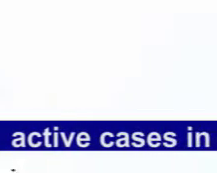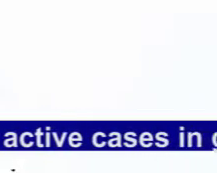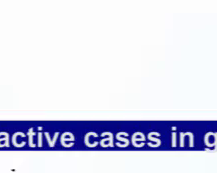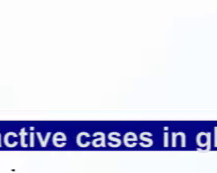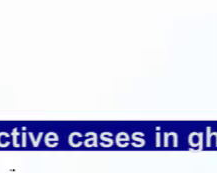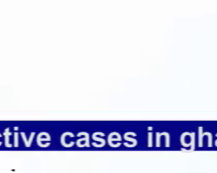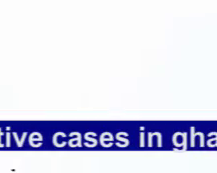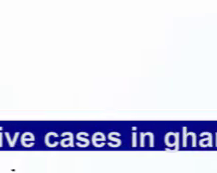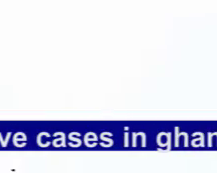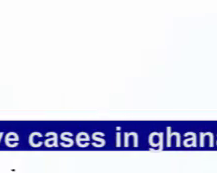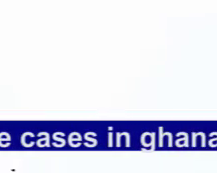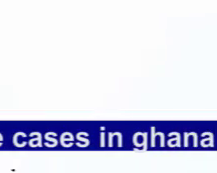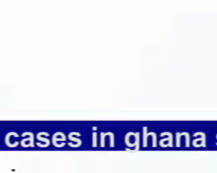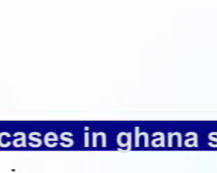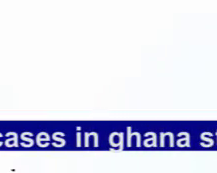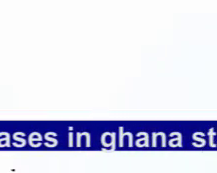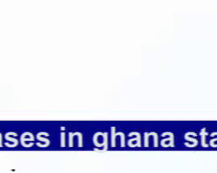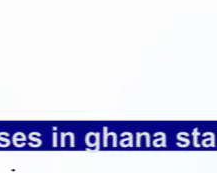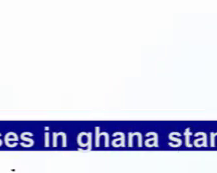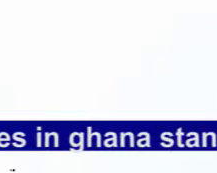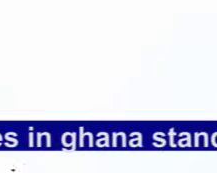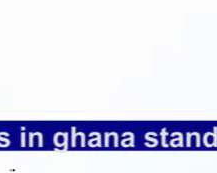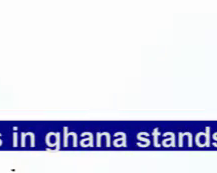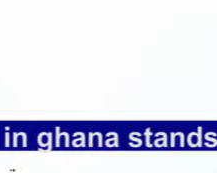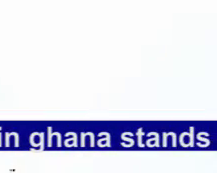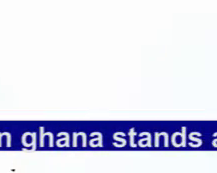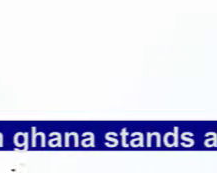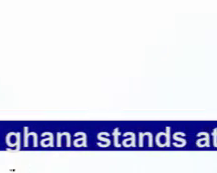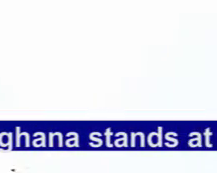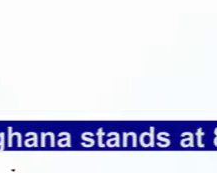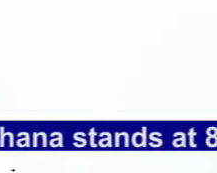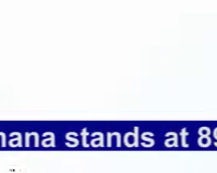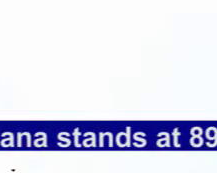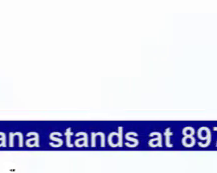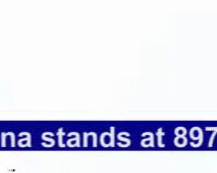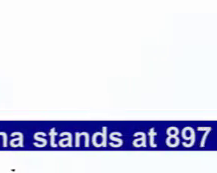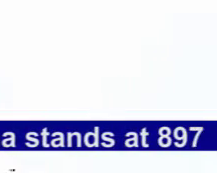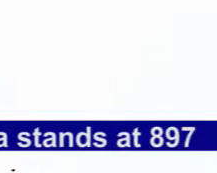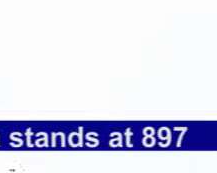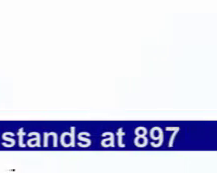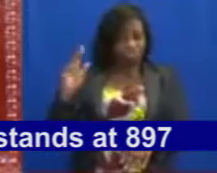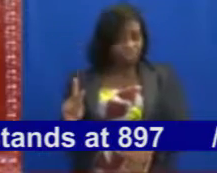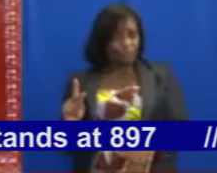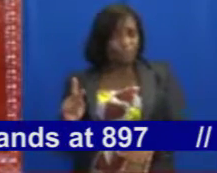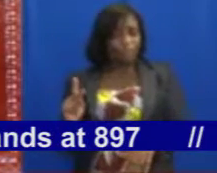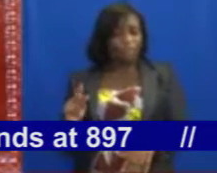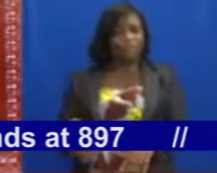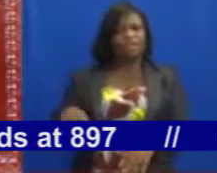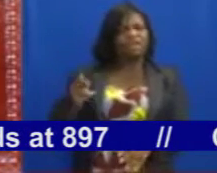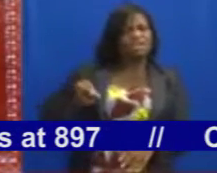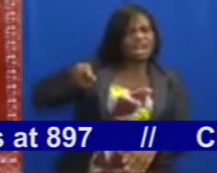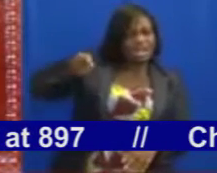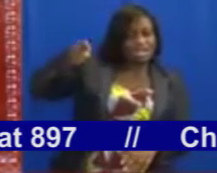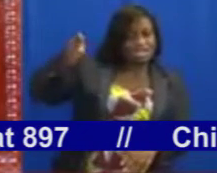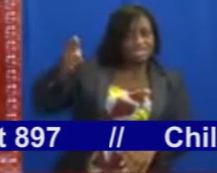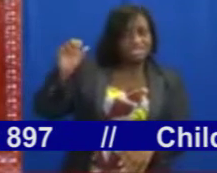dia double track system no omo be di so na SHS 2 students no na e be di double track system no eso. Their seniors